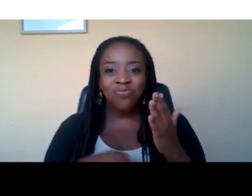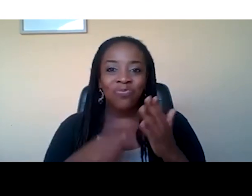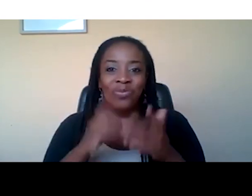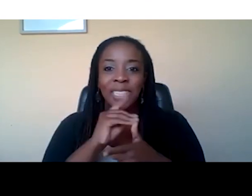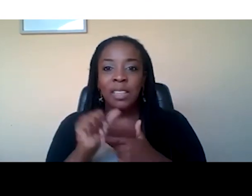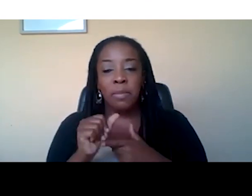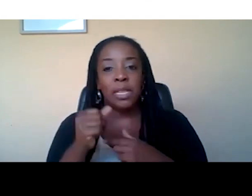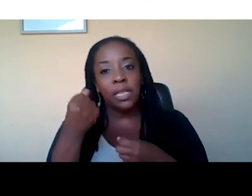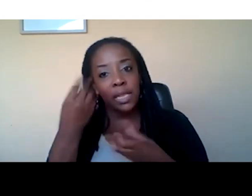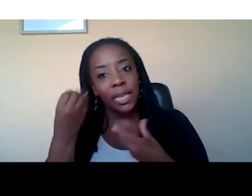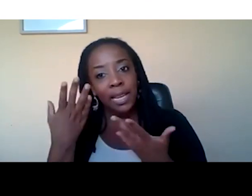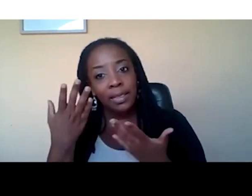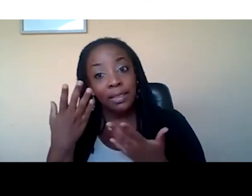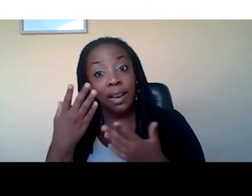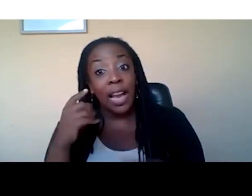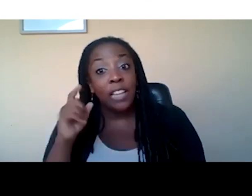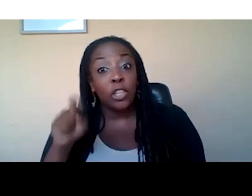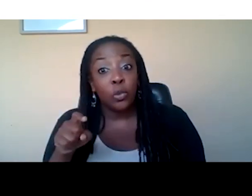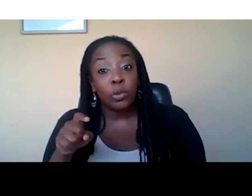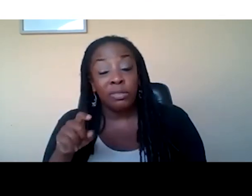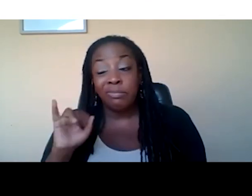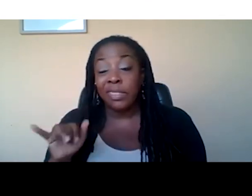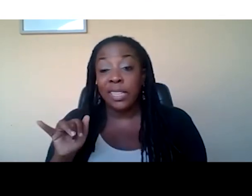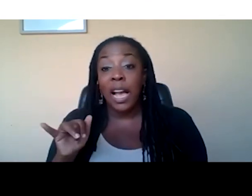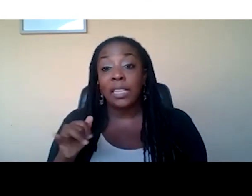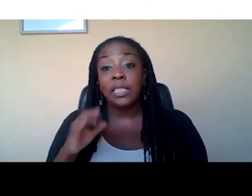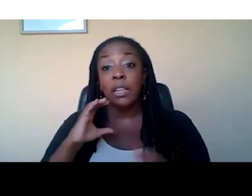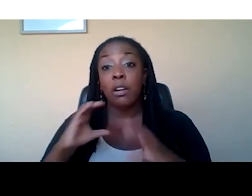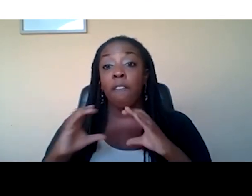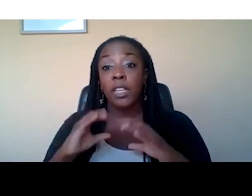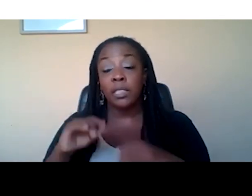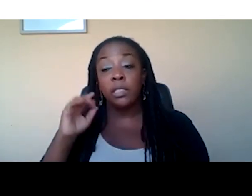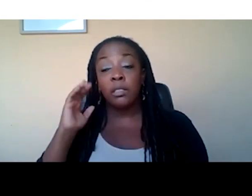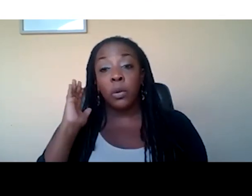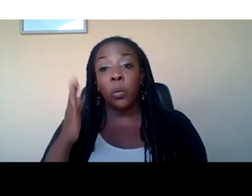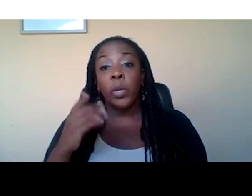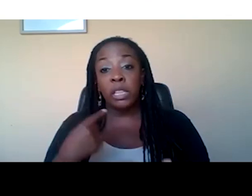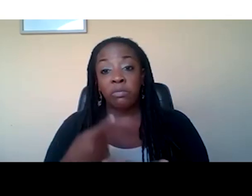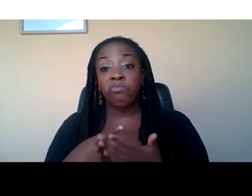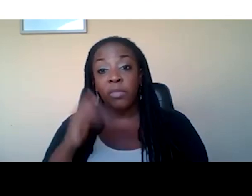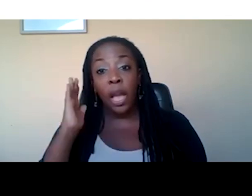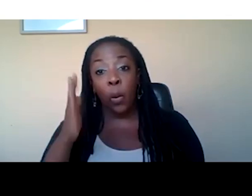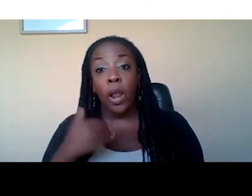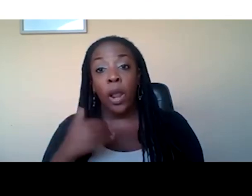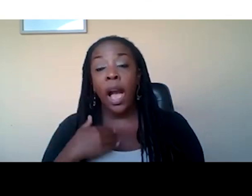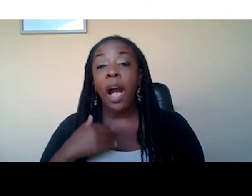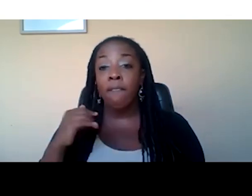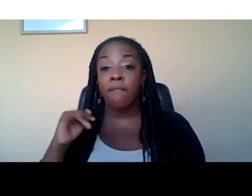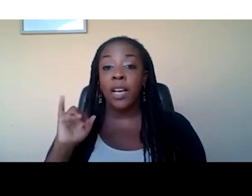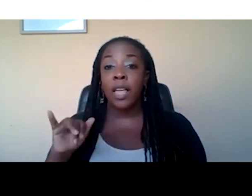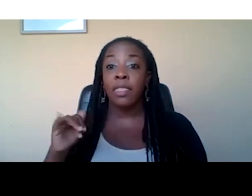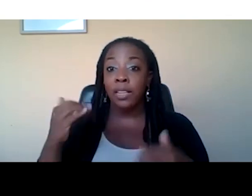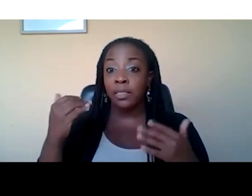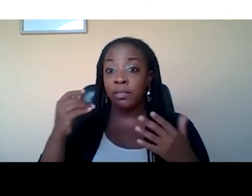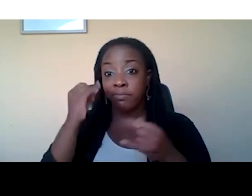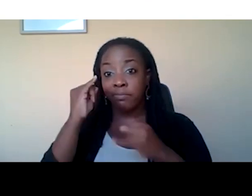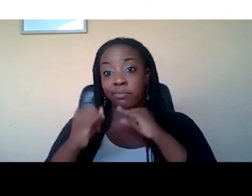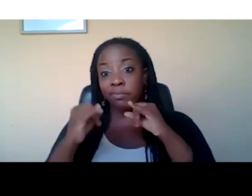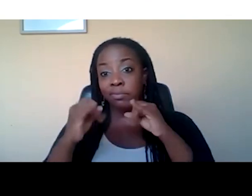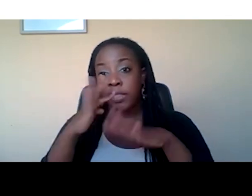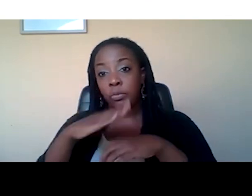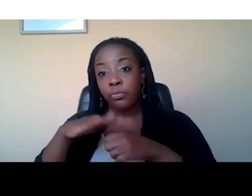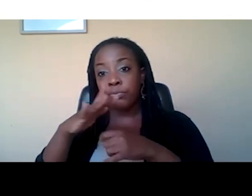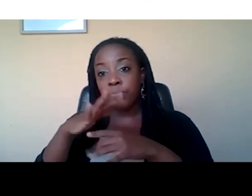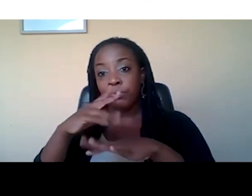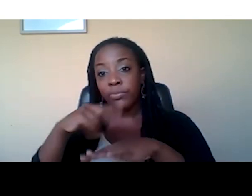it needs to. And so that's a conversation that will need to be had at that level. So right across the board, it